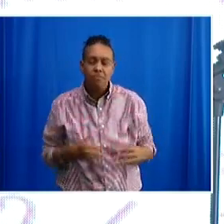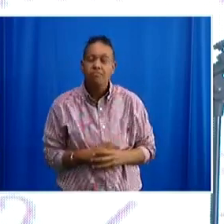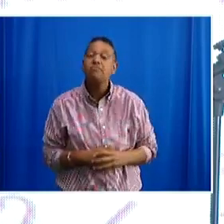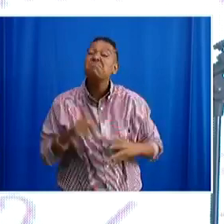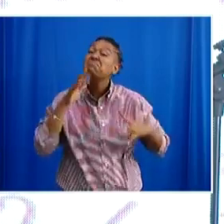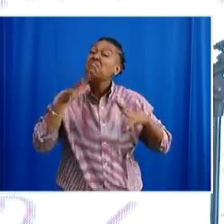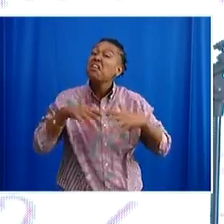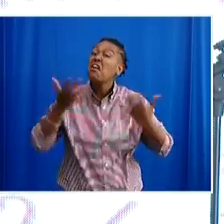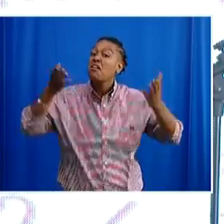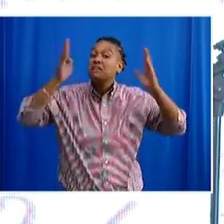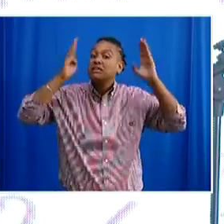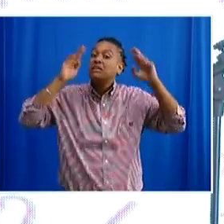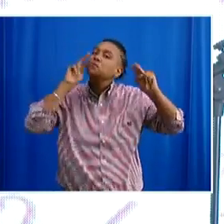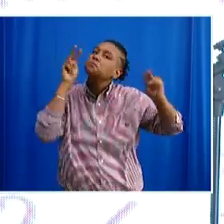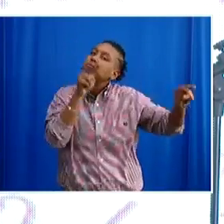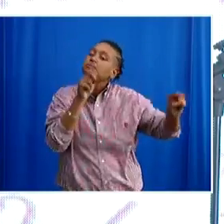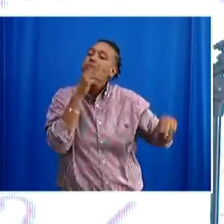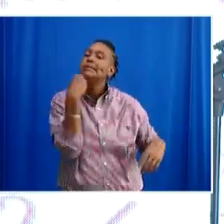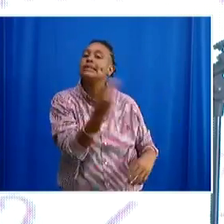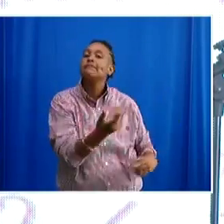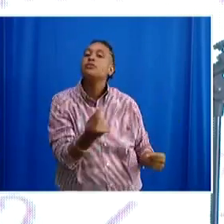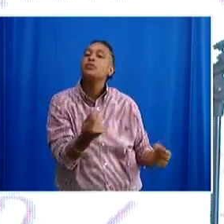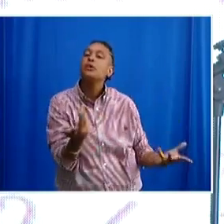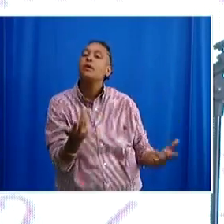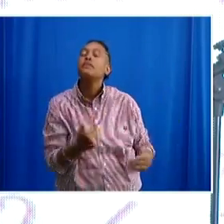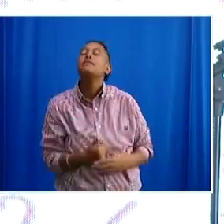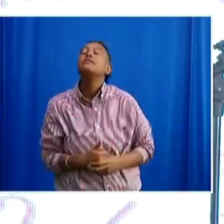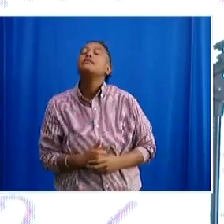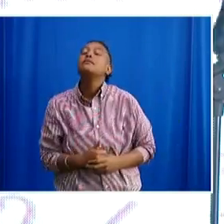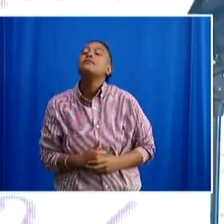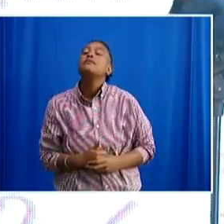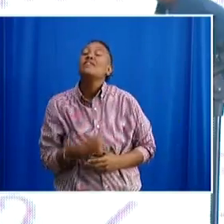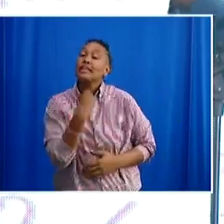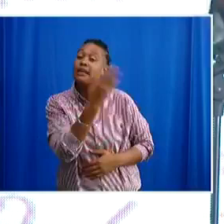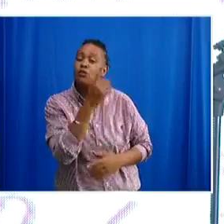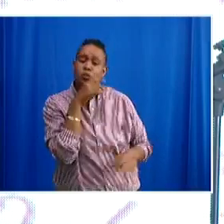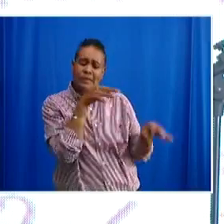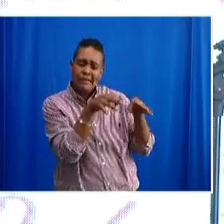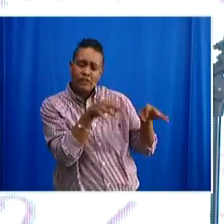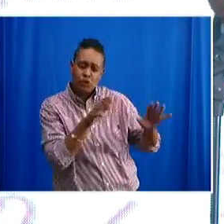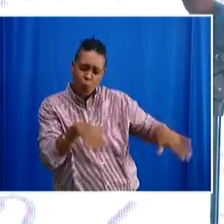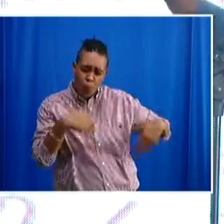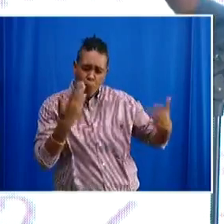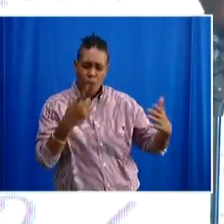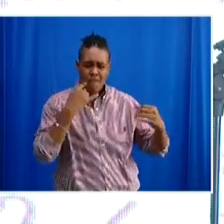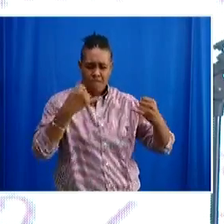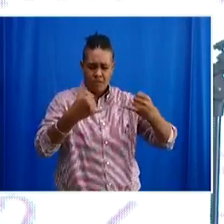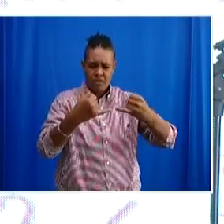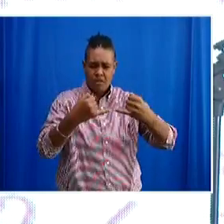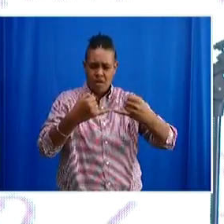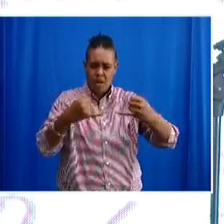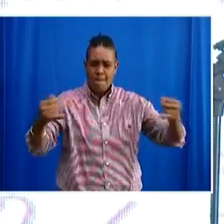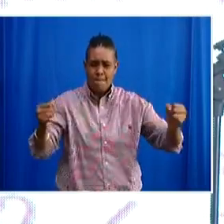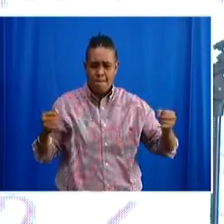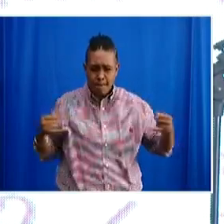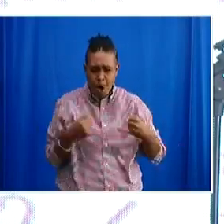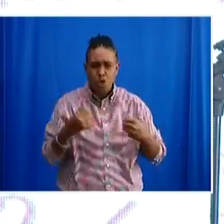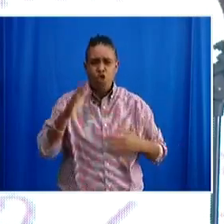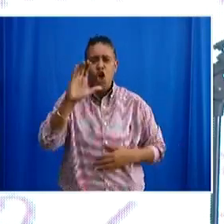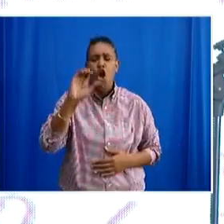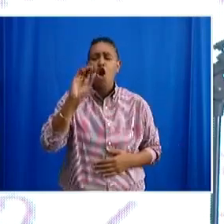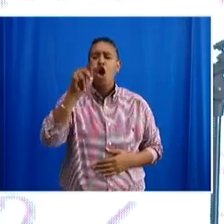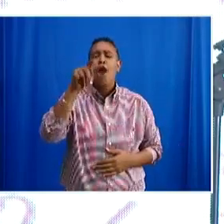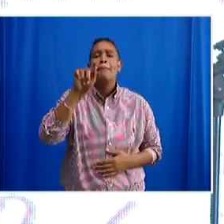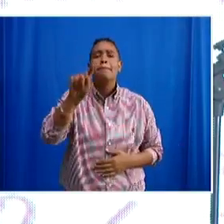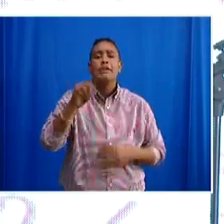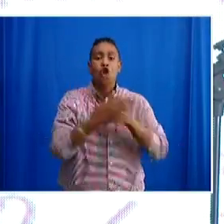of attention has been given to the redefinition of the boundaries for the cockpit country, ensuring that the